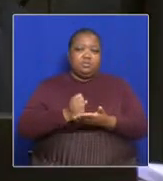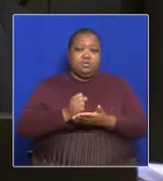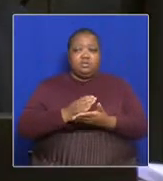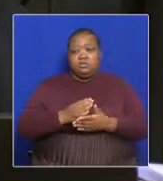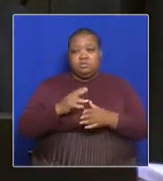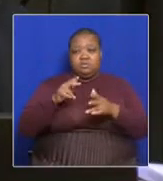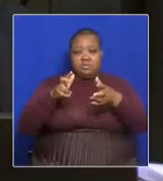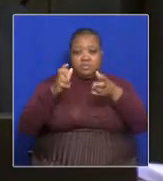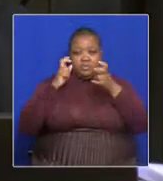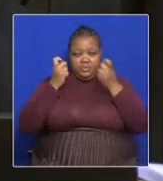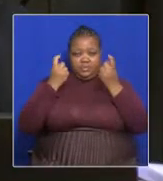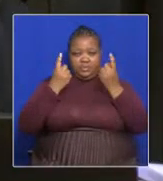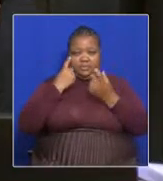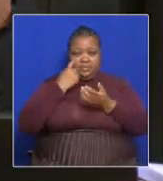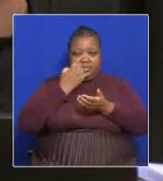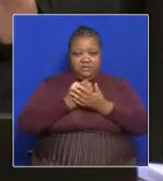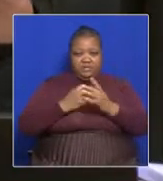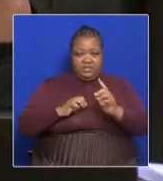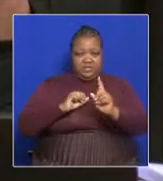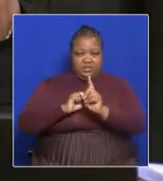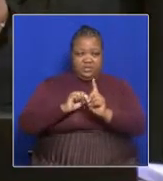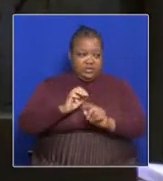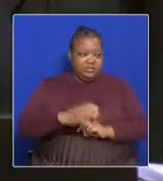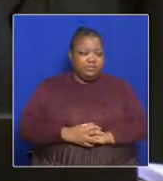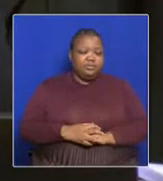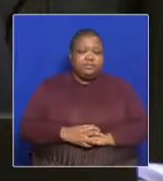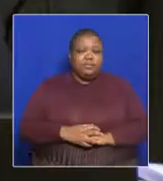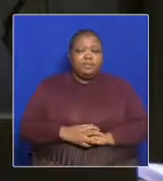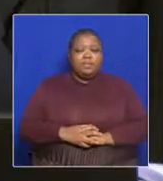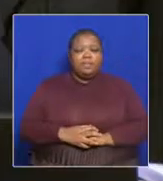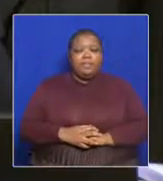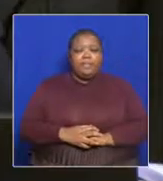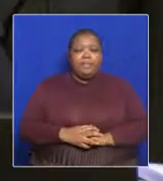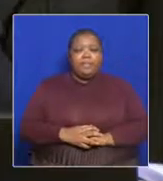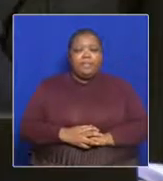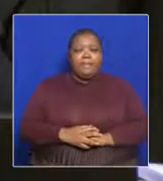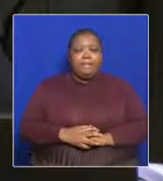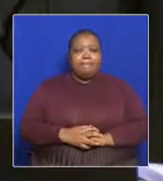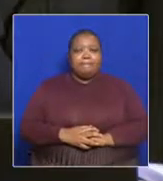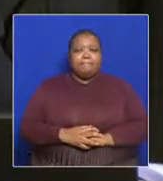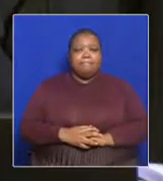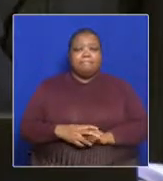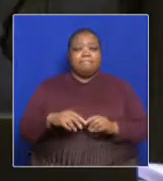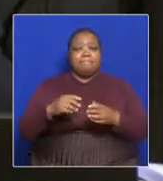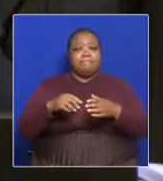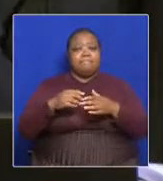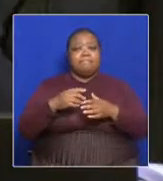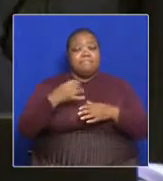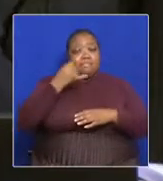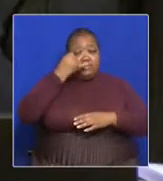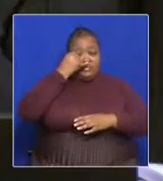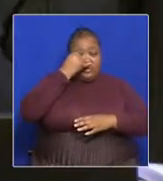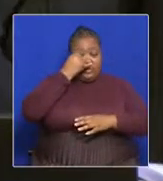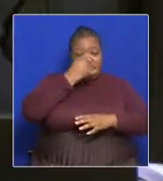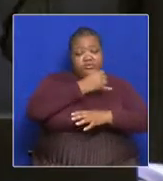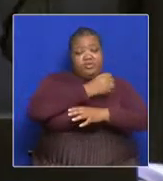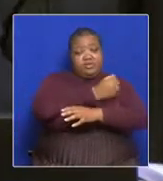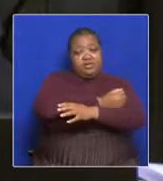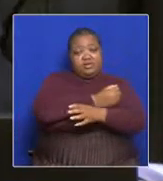evidence. In the time after the exhibits are deposited at Port